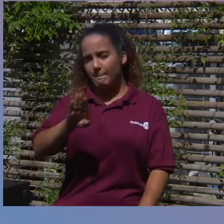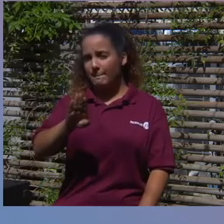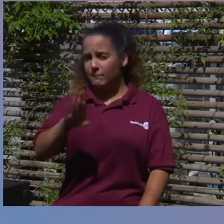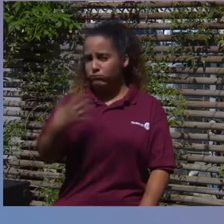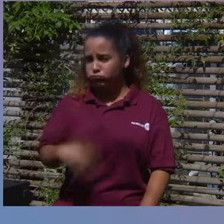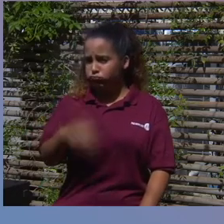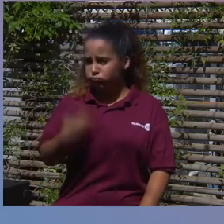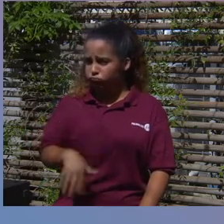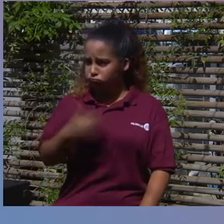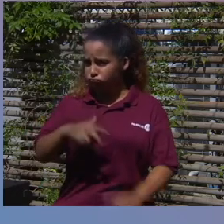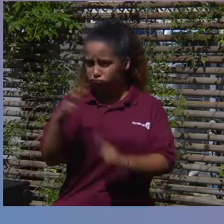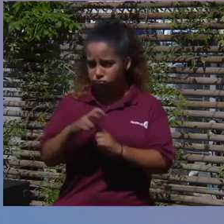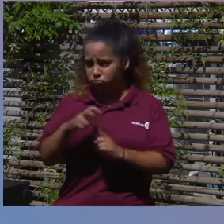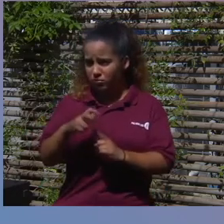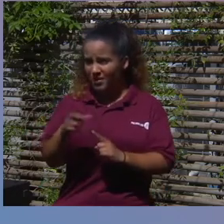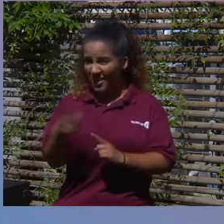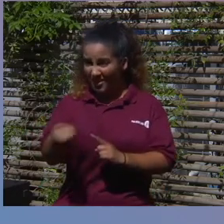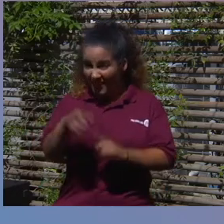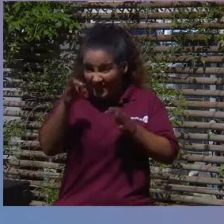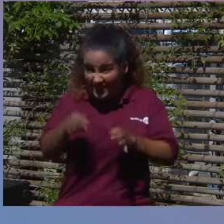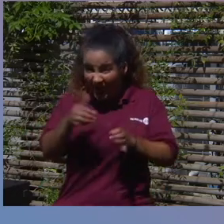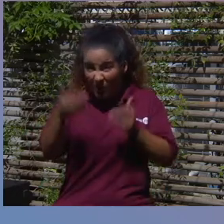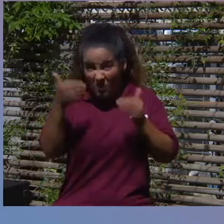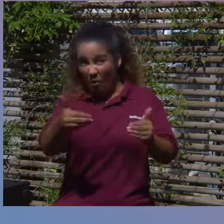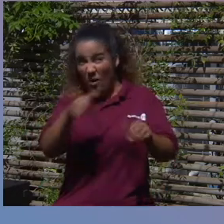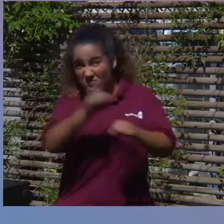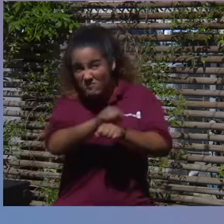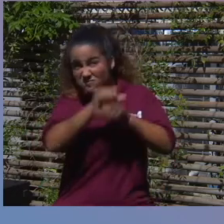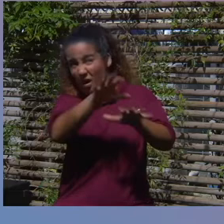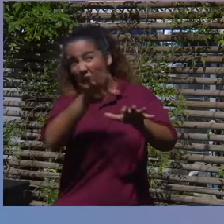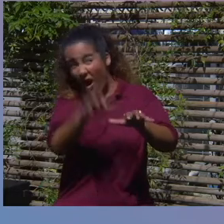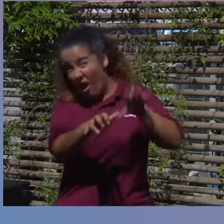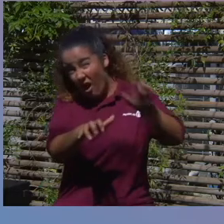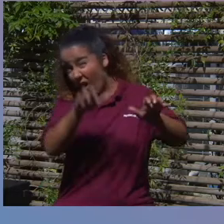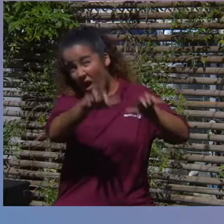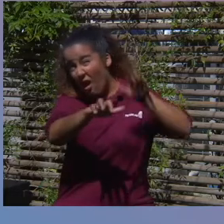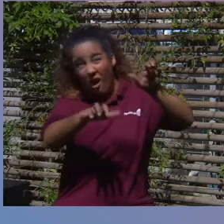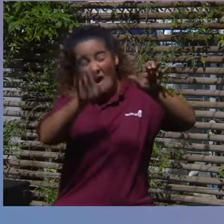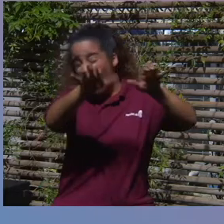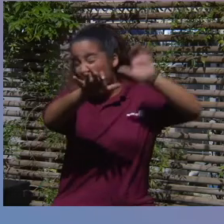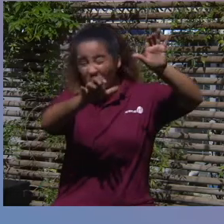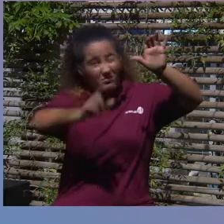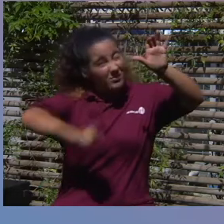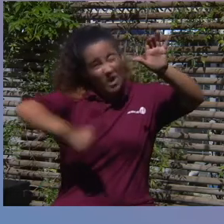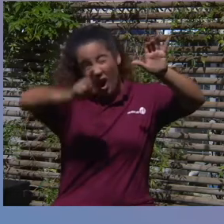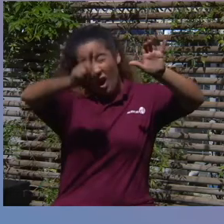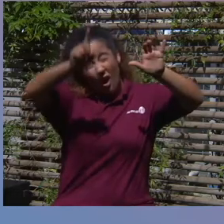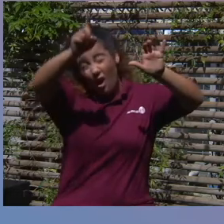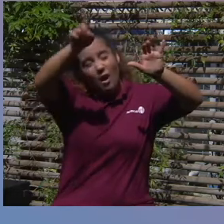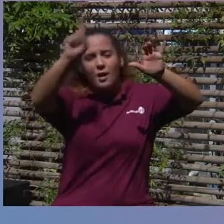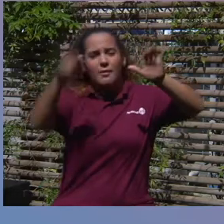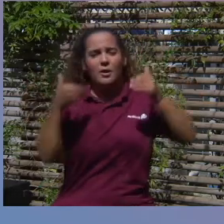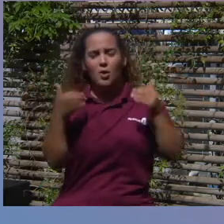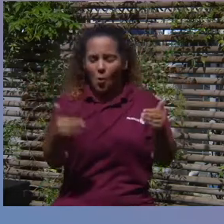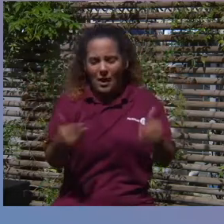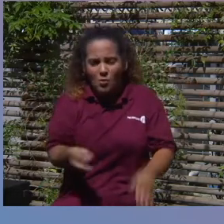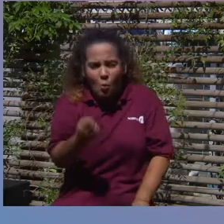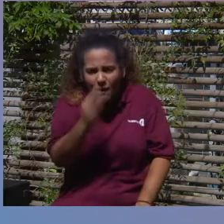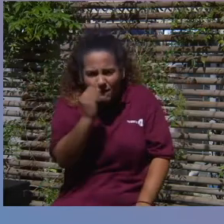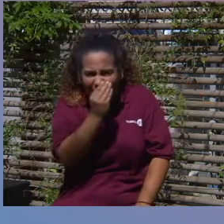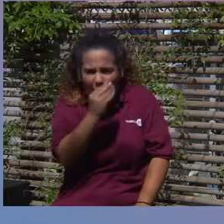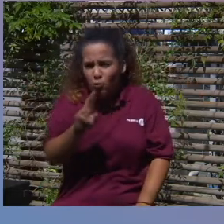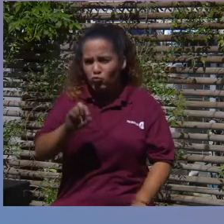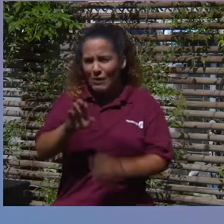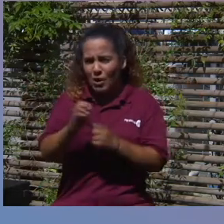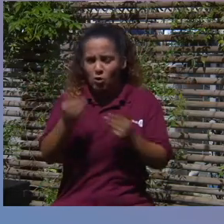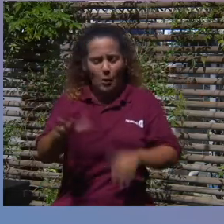beasts, child. They go and climb the highest mountain to pick a flower, the only flower that grows, just to say they did it. Or deep down